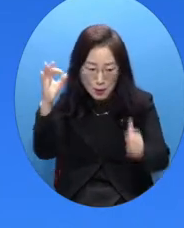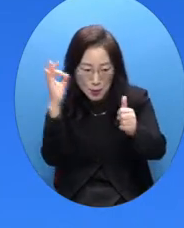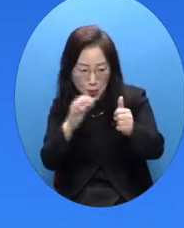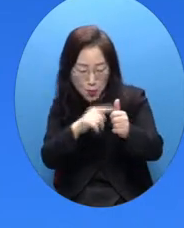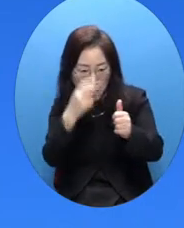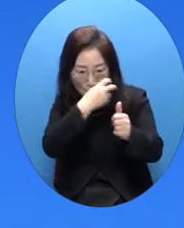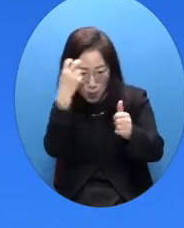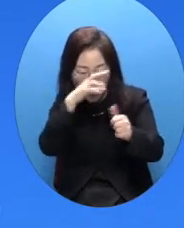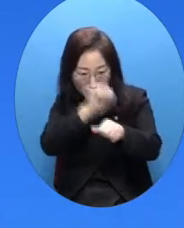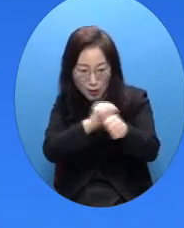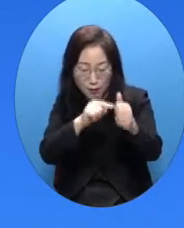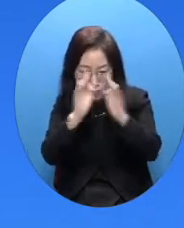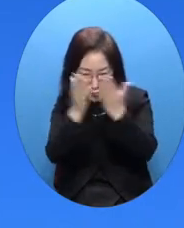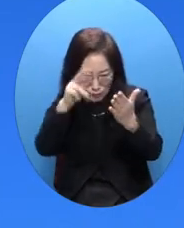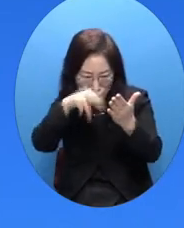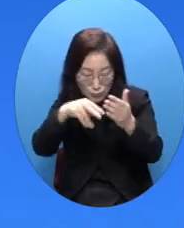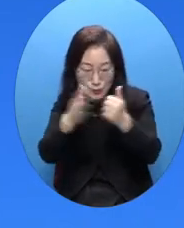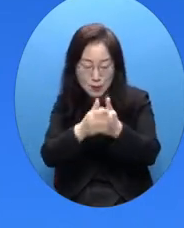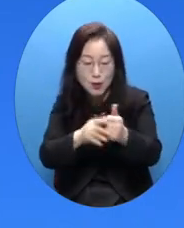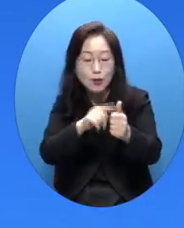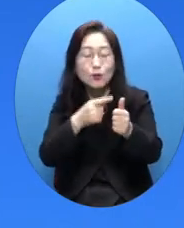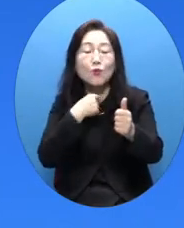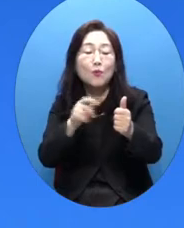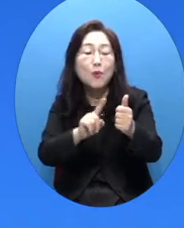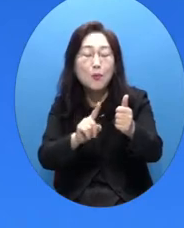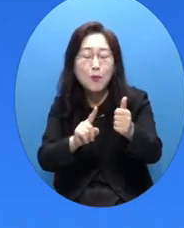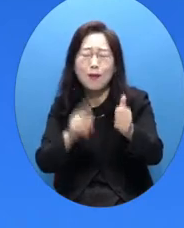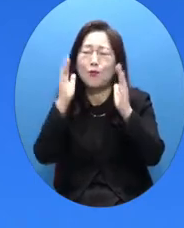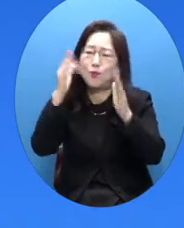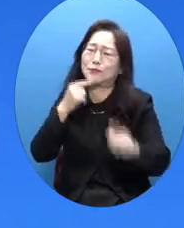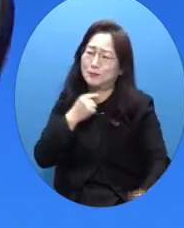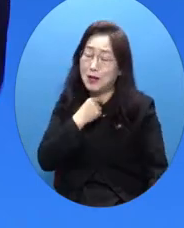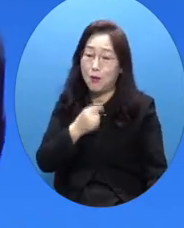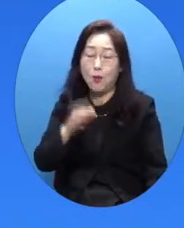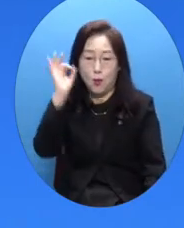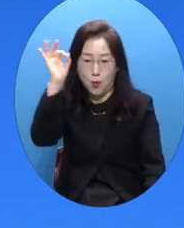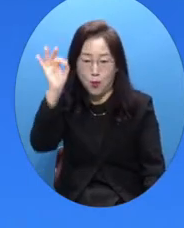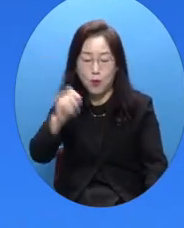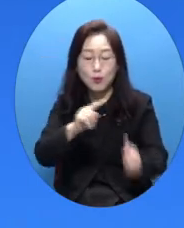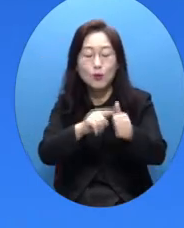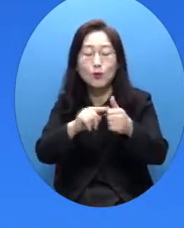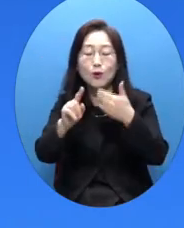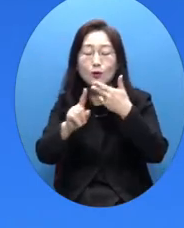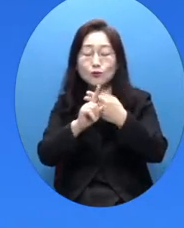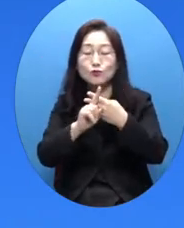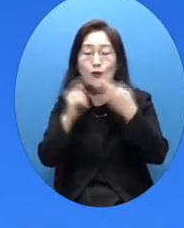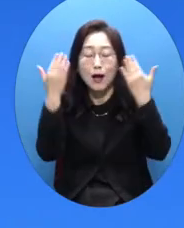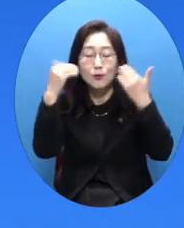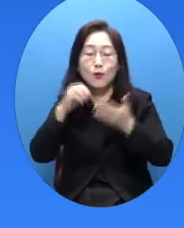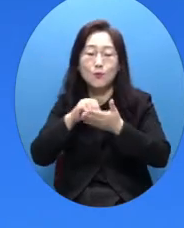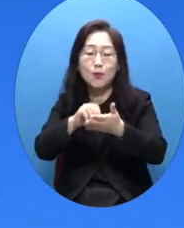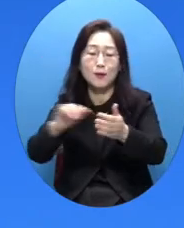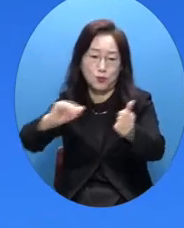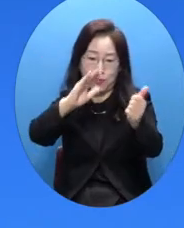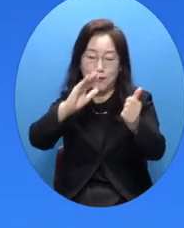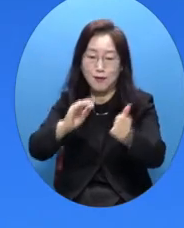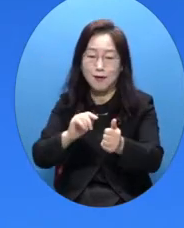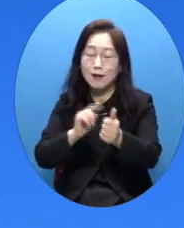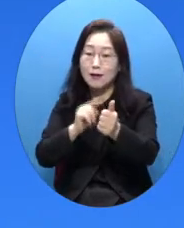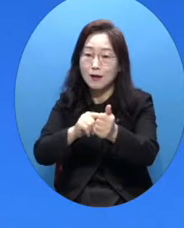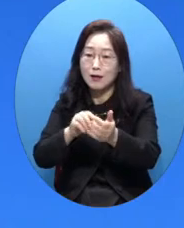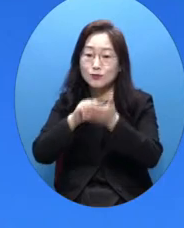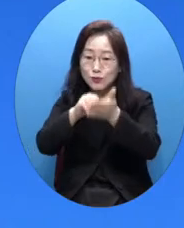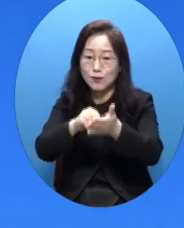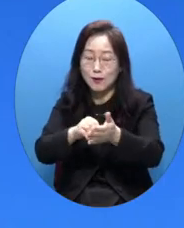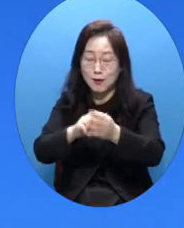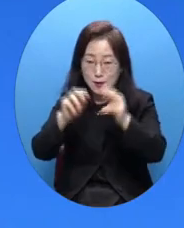recognized his brilliance this man is so him he was studying all day long he said I want to go to school so he went